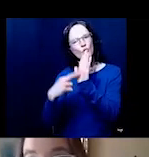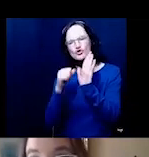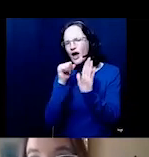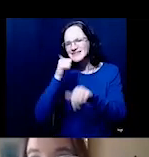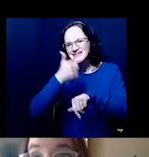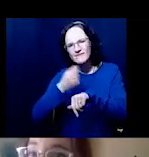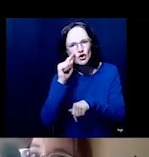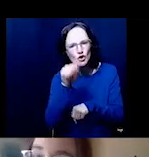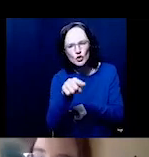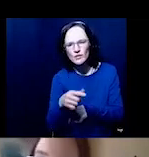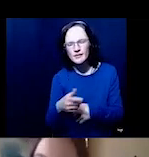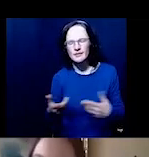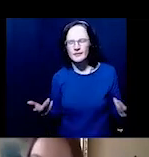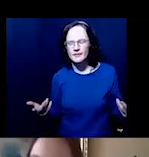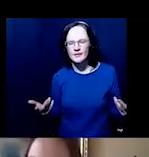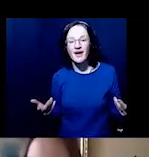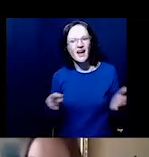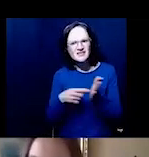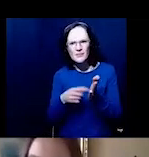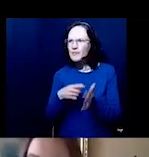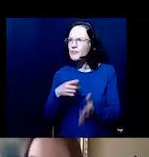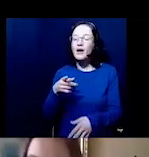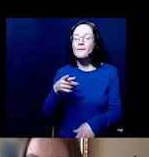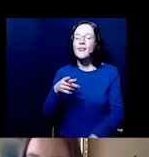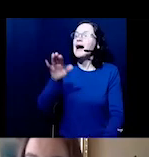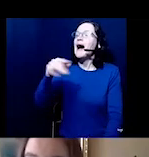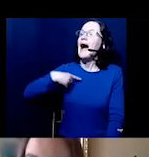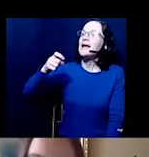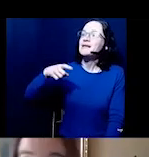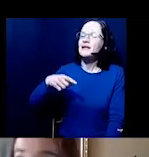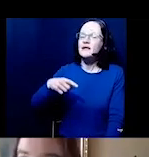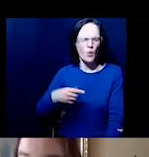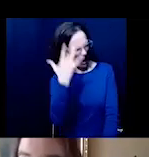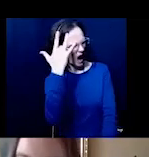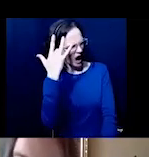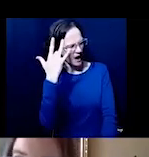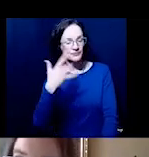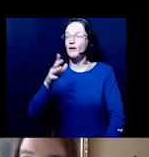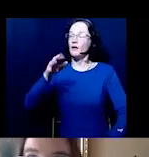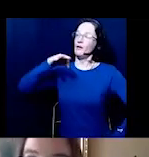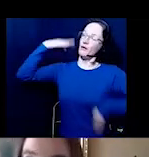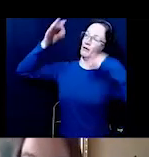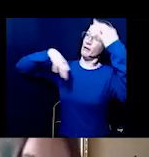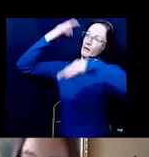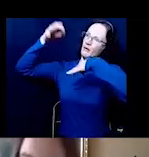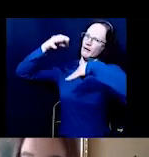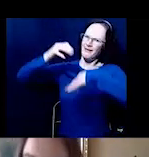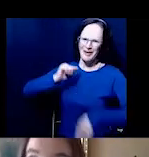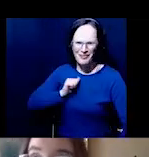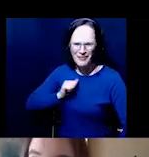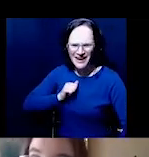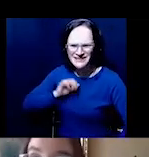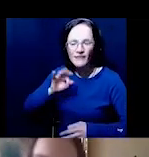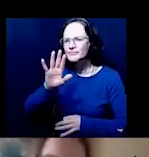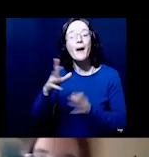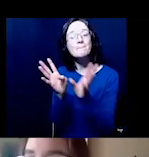for yourself. And often you have to justify why you need things. That is a little ridiculous. Like for example, me with a language impairment, I had to practice before my meeting.